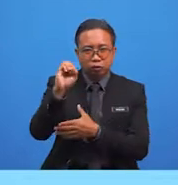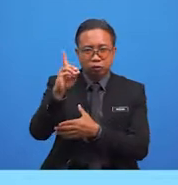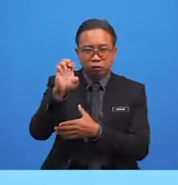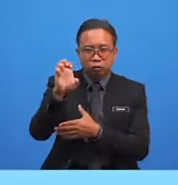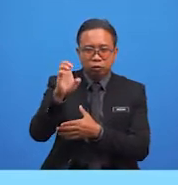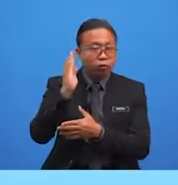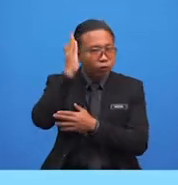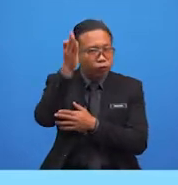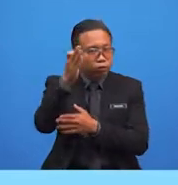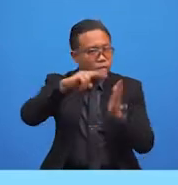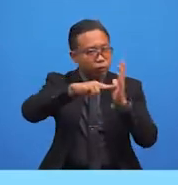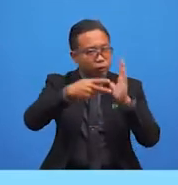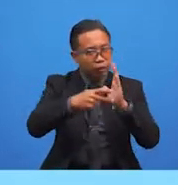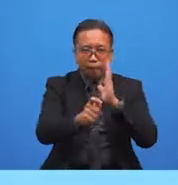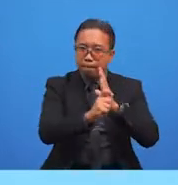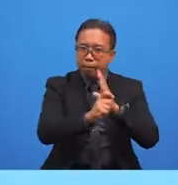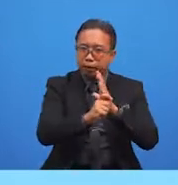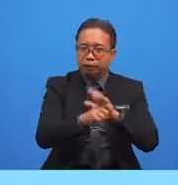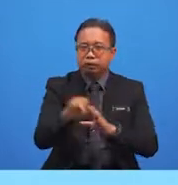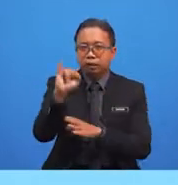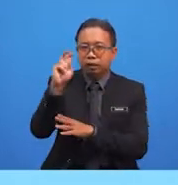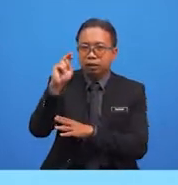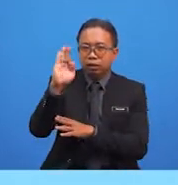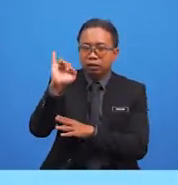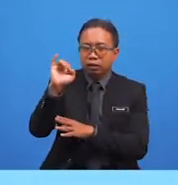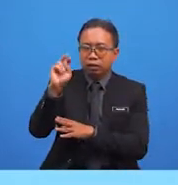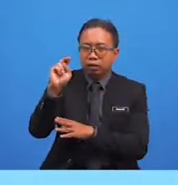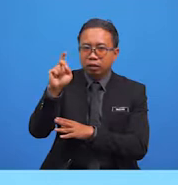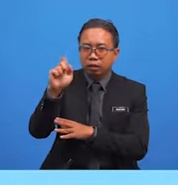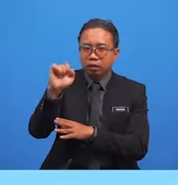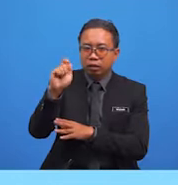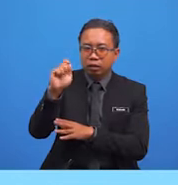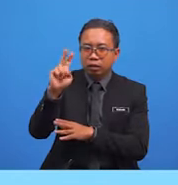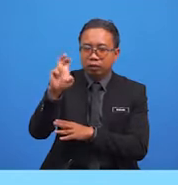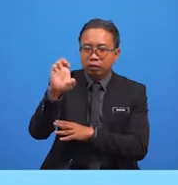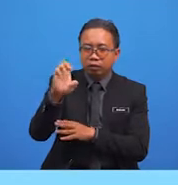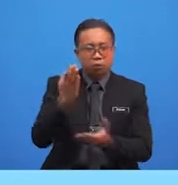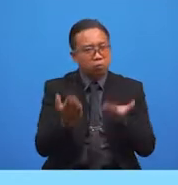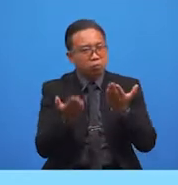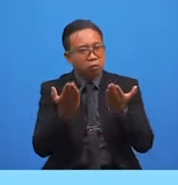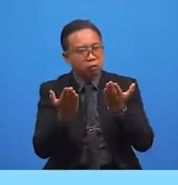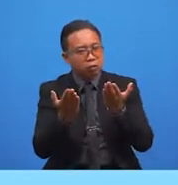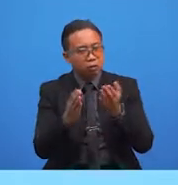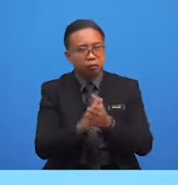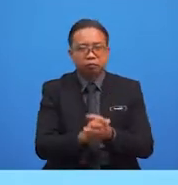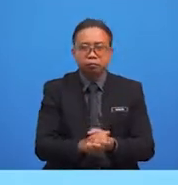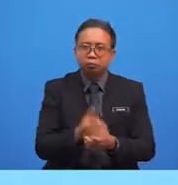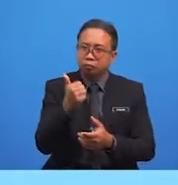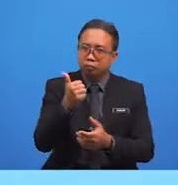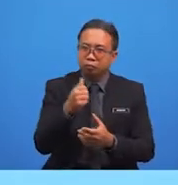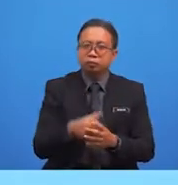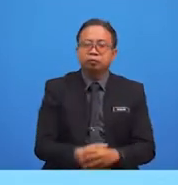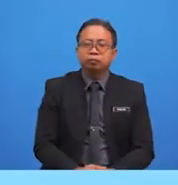with future meaning plus infinitive, will or may or might or